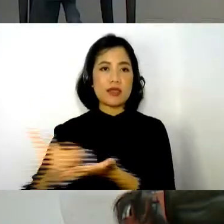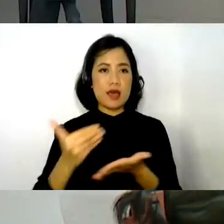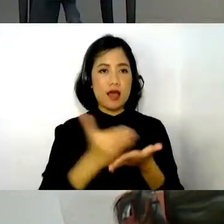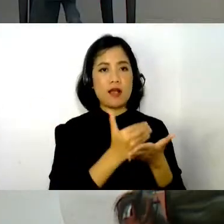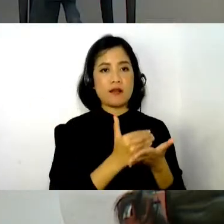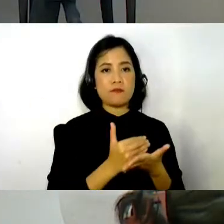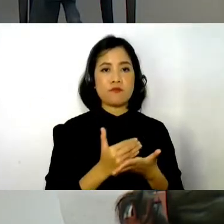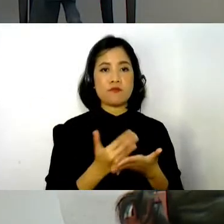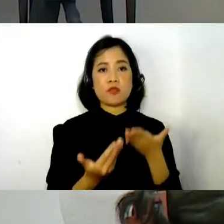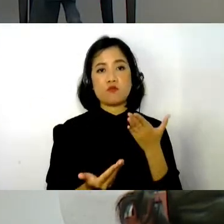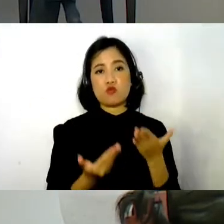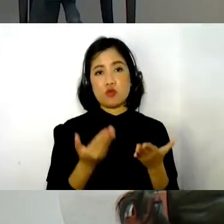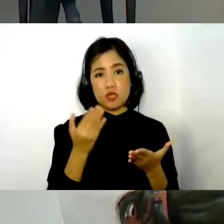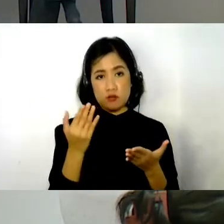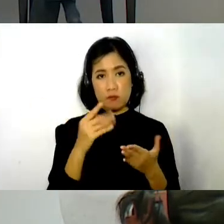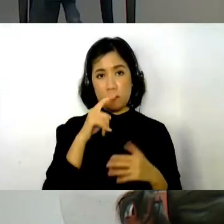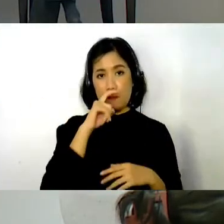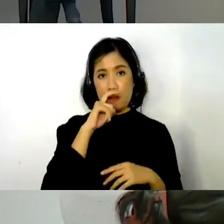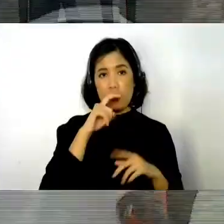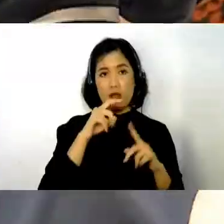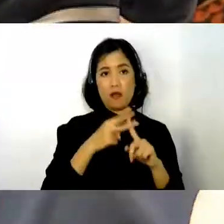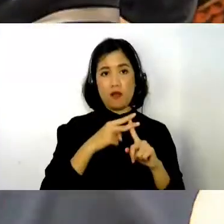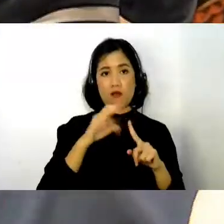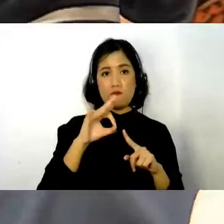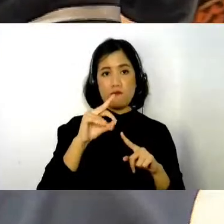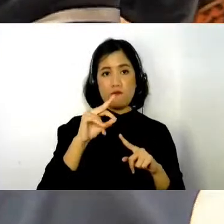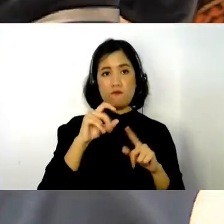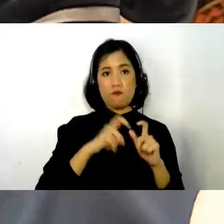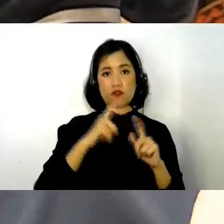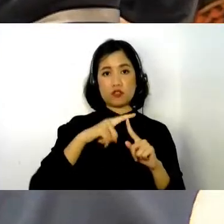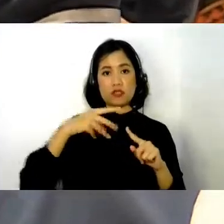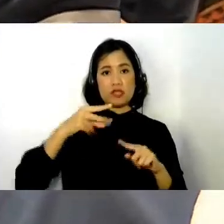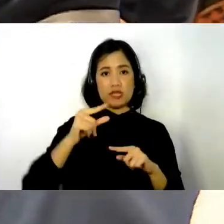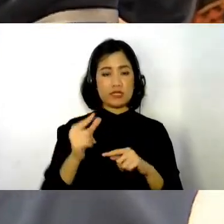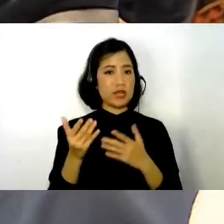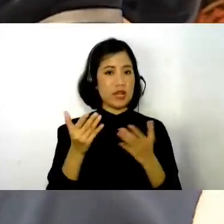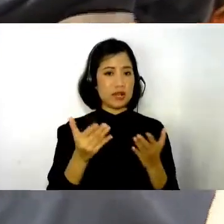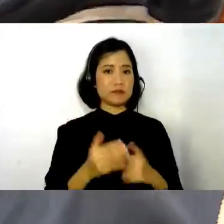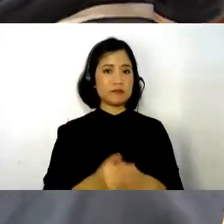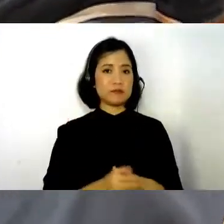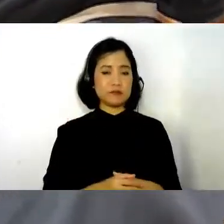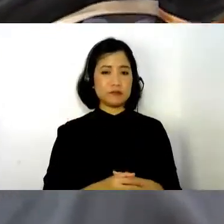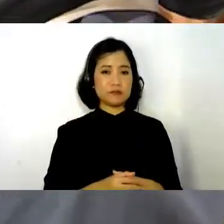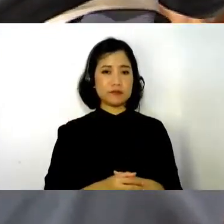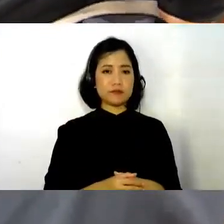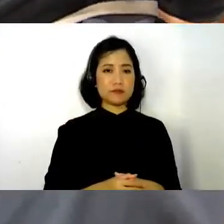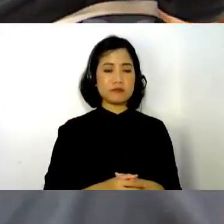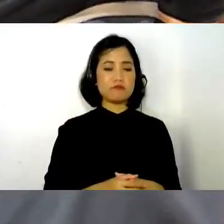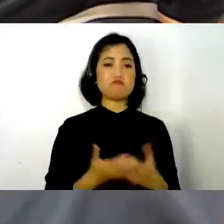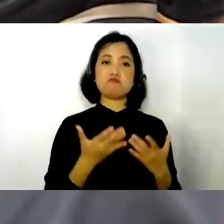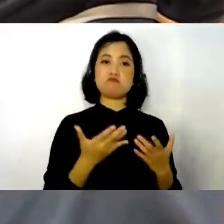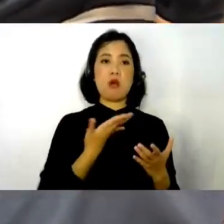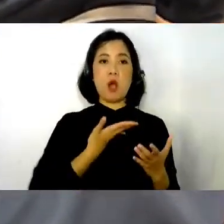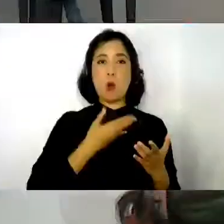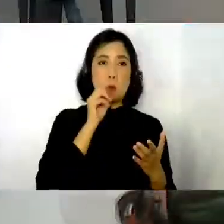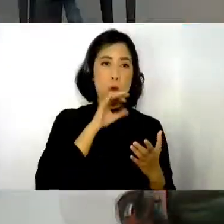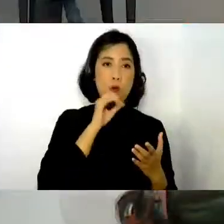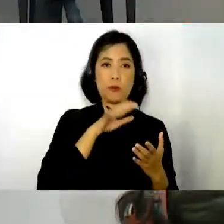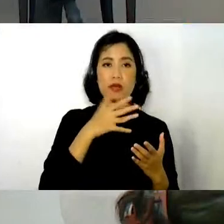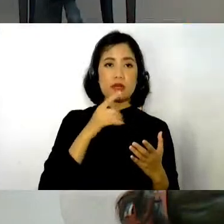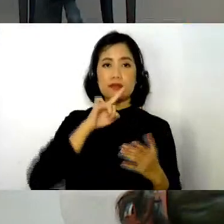we also learned that transferring rice, in kind to vouchers actually can improve